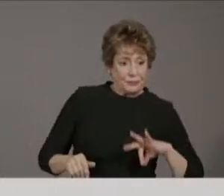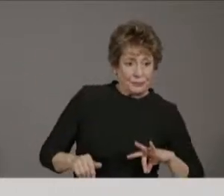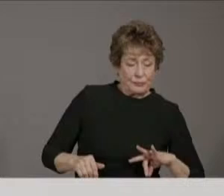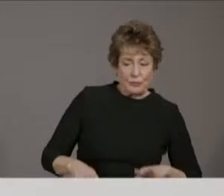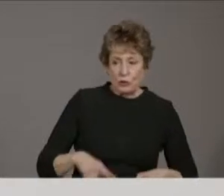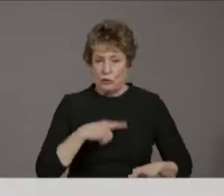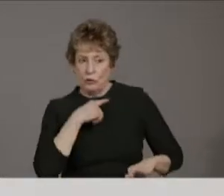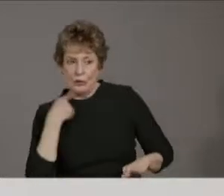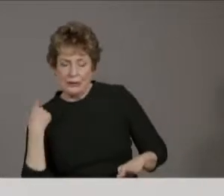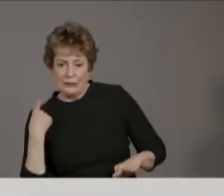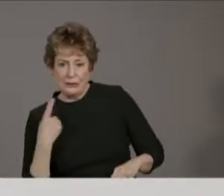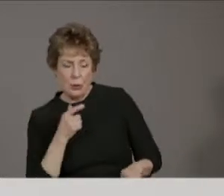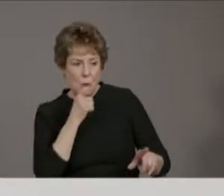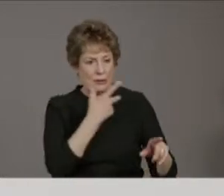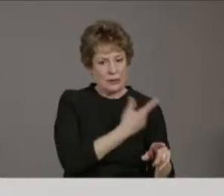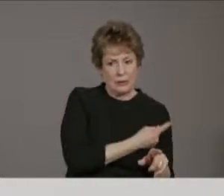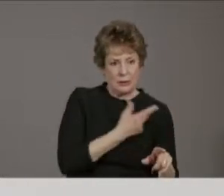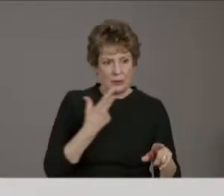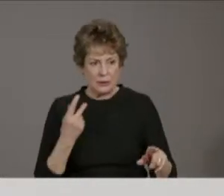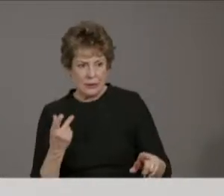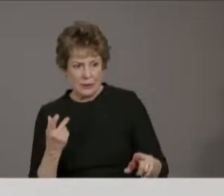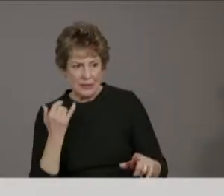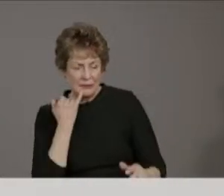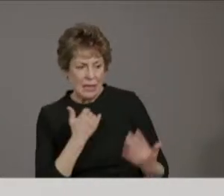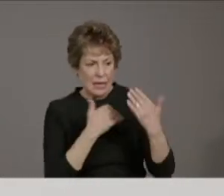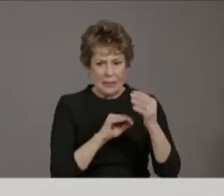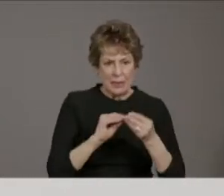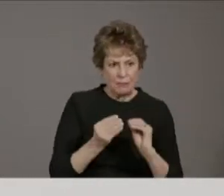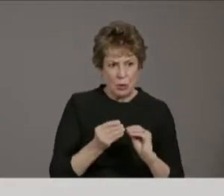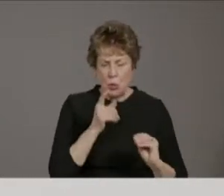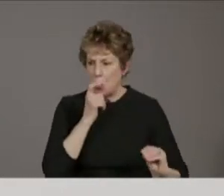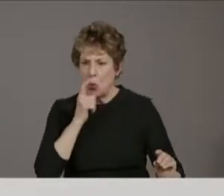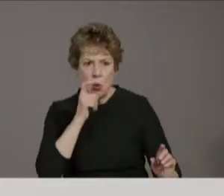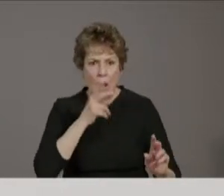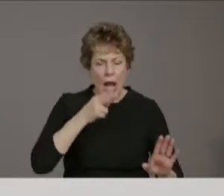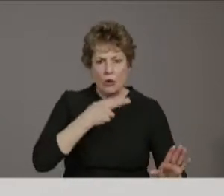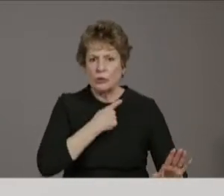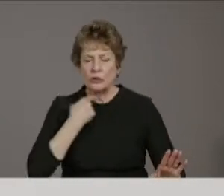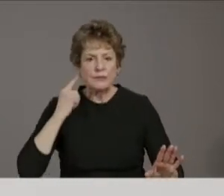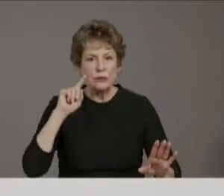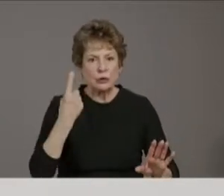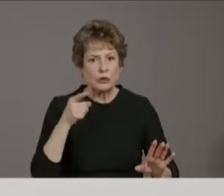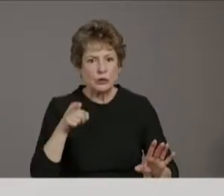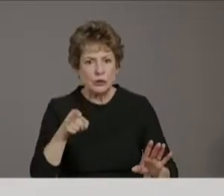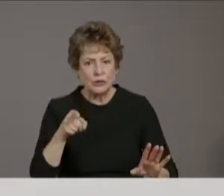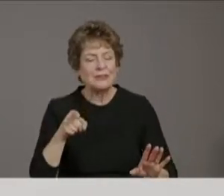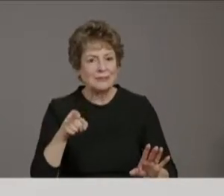when the vaccine is limited. And so when you look at those people that have to